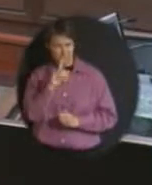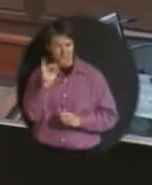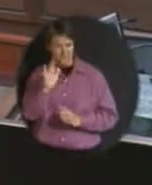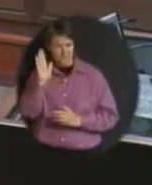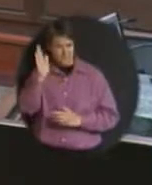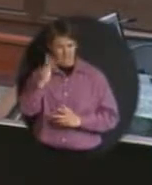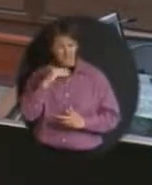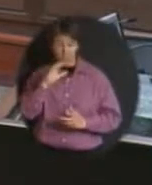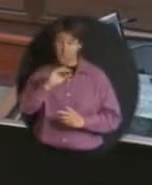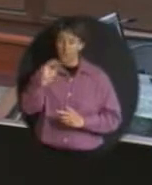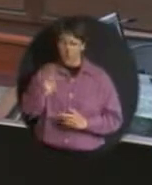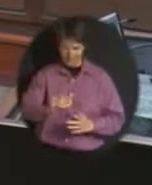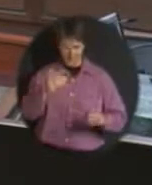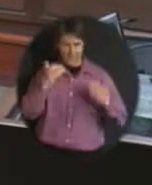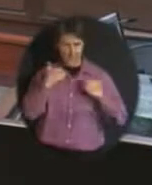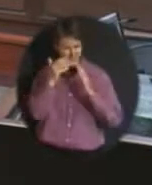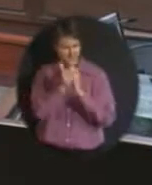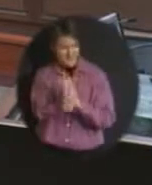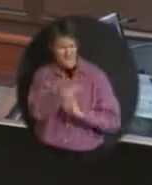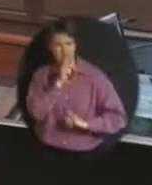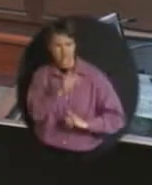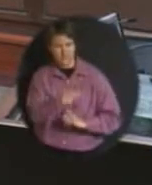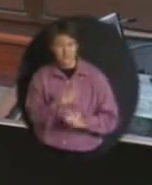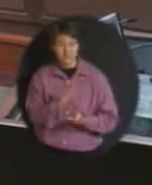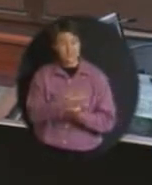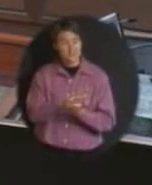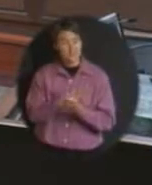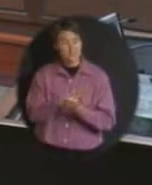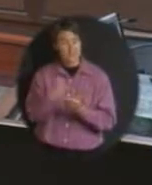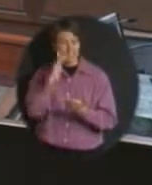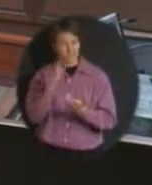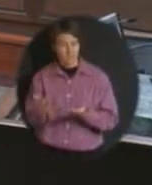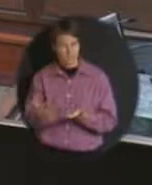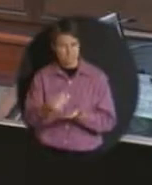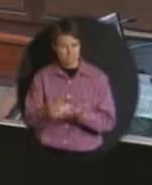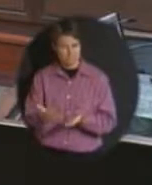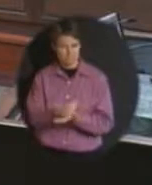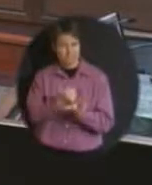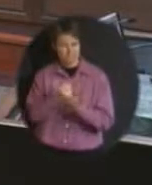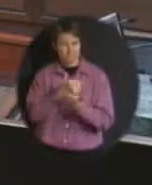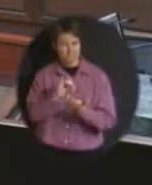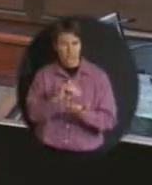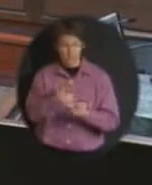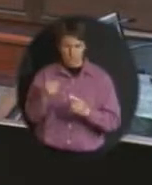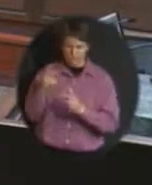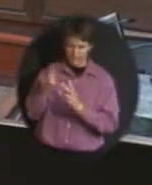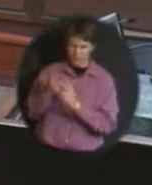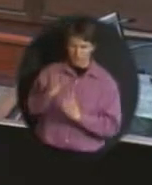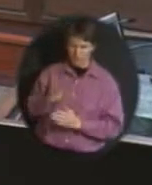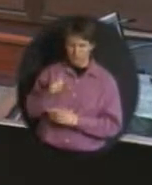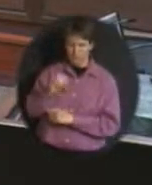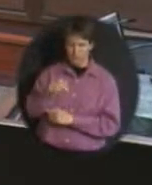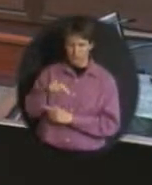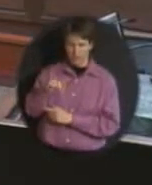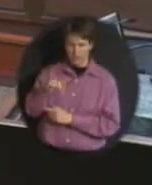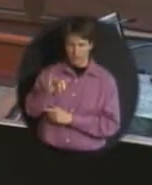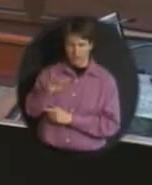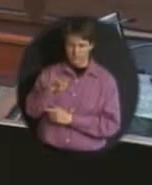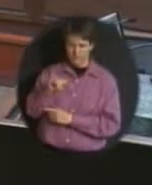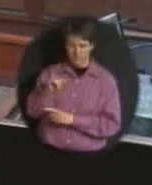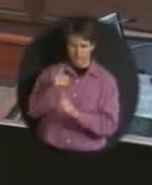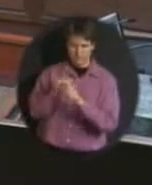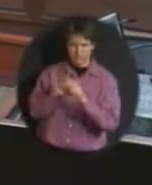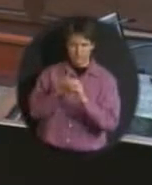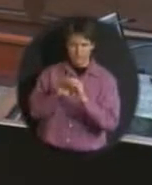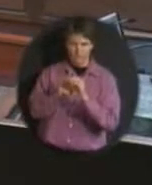Olathe does have talent, so it's a nice fundraiser, also joint venture between one of our partners, also the Optimist Club, the high schools, and